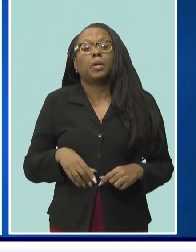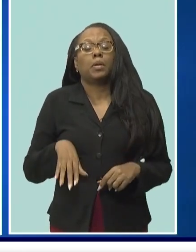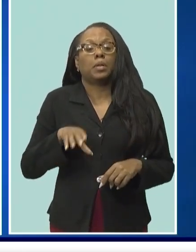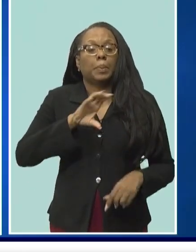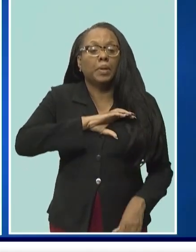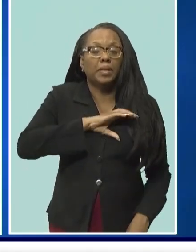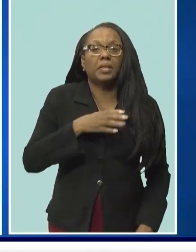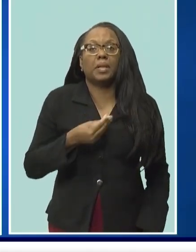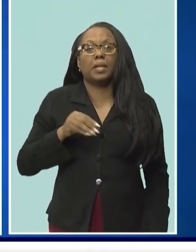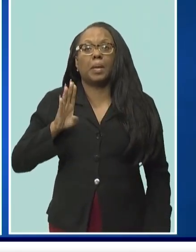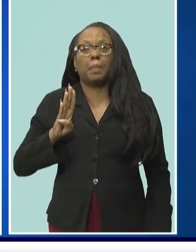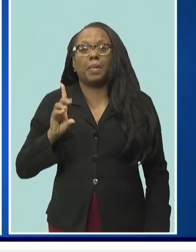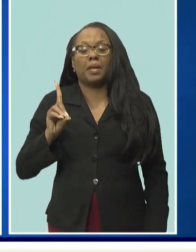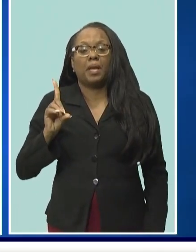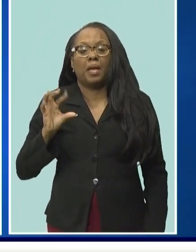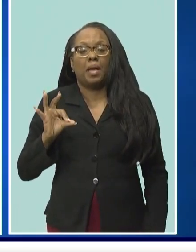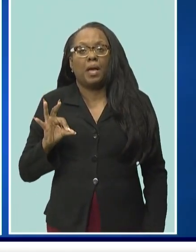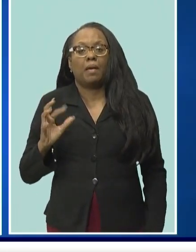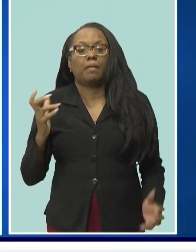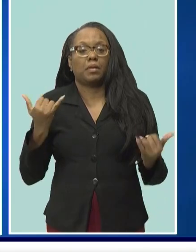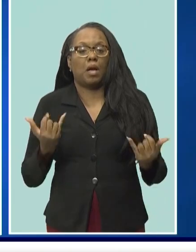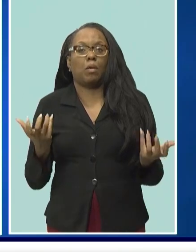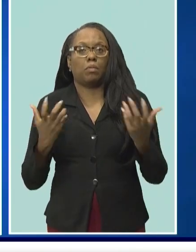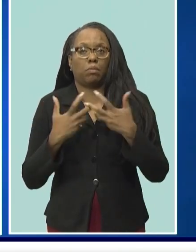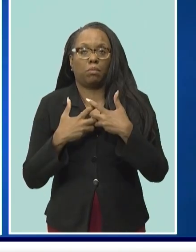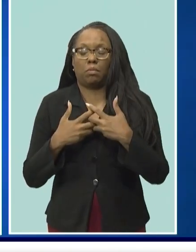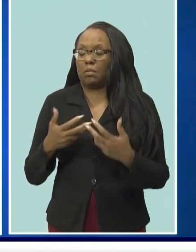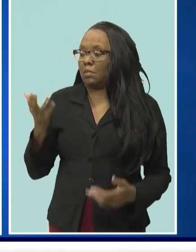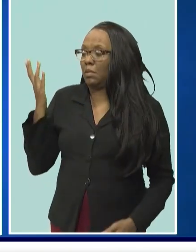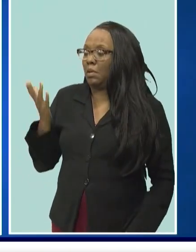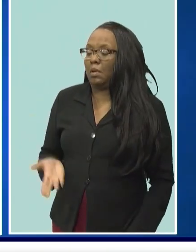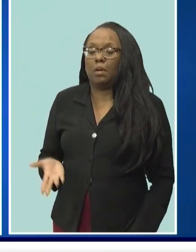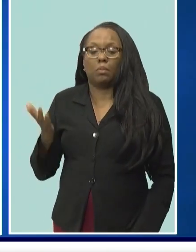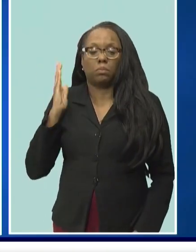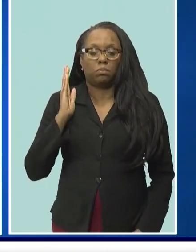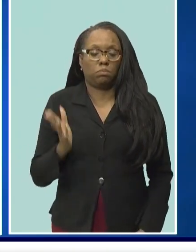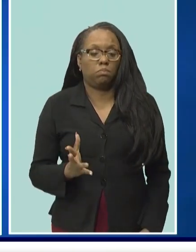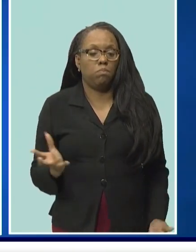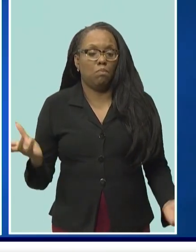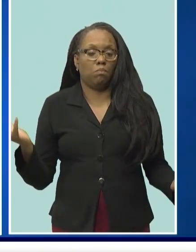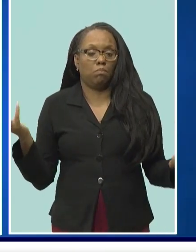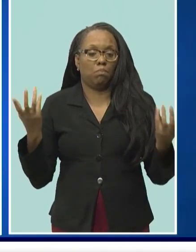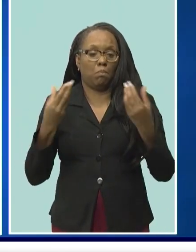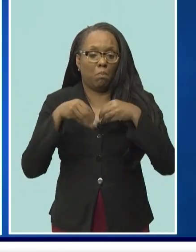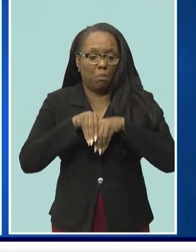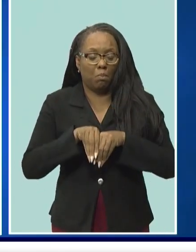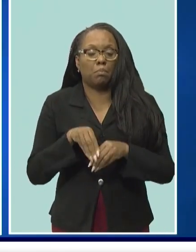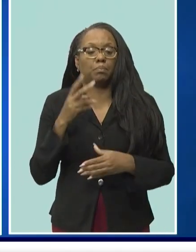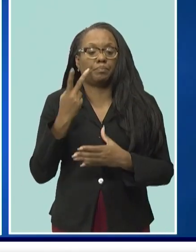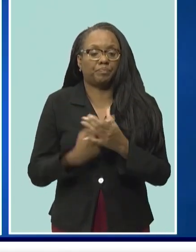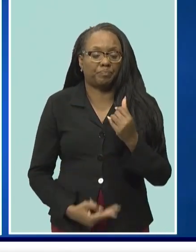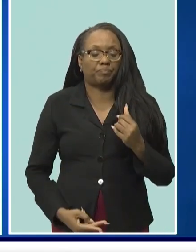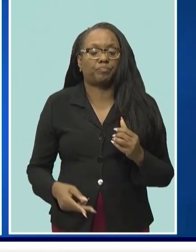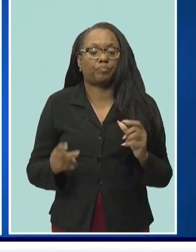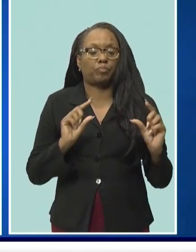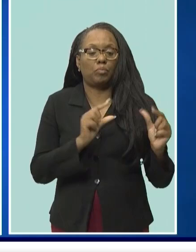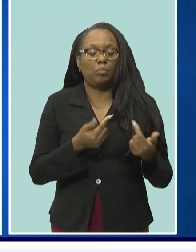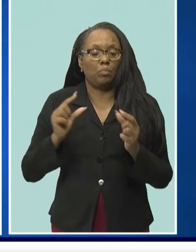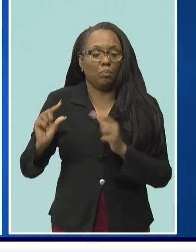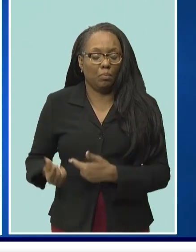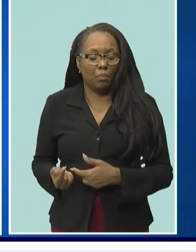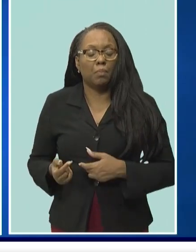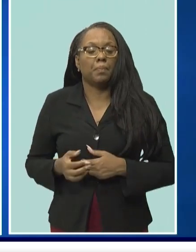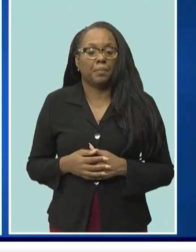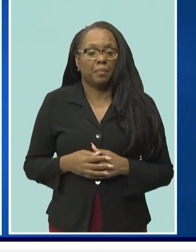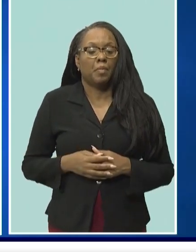Defence Force. We combine our resources, and not only these two organizations, also members